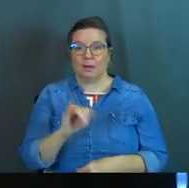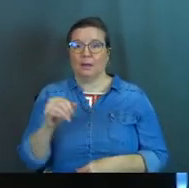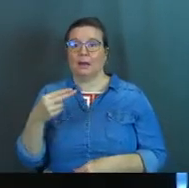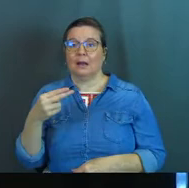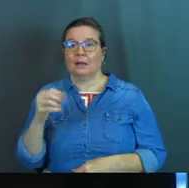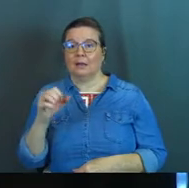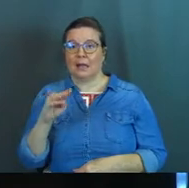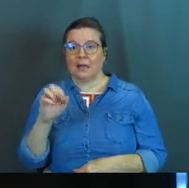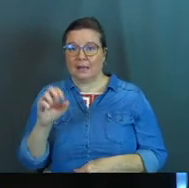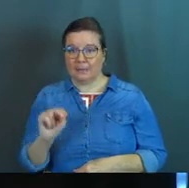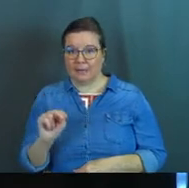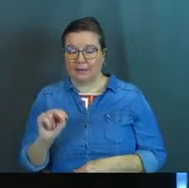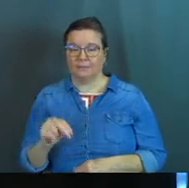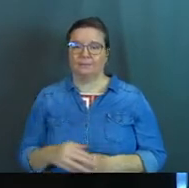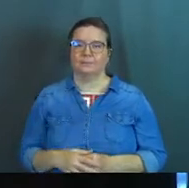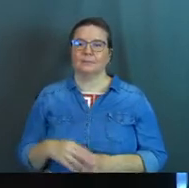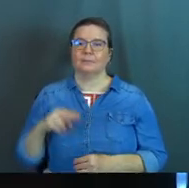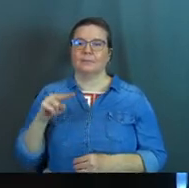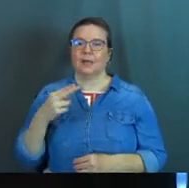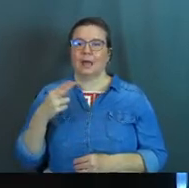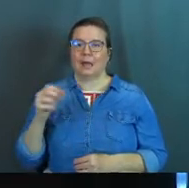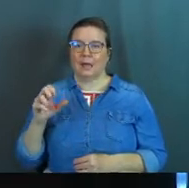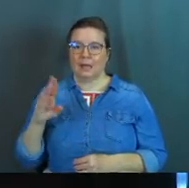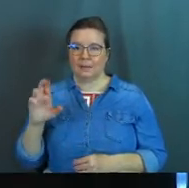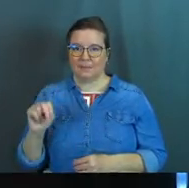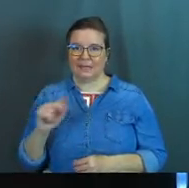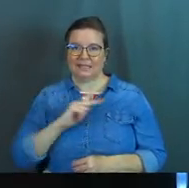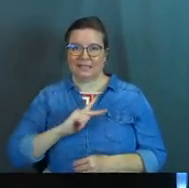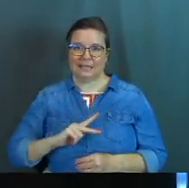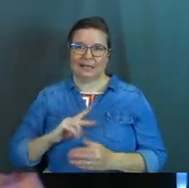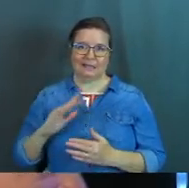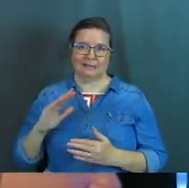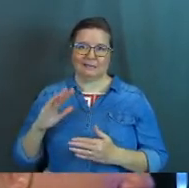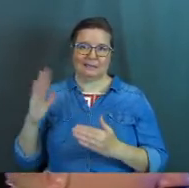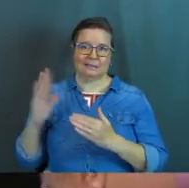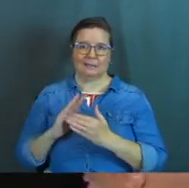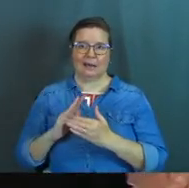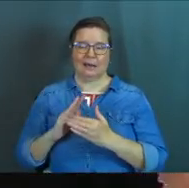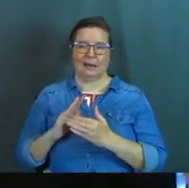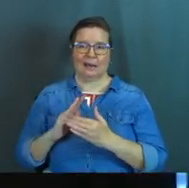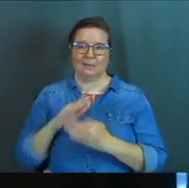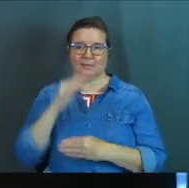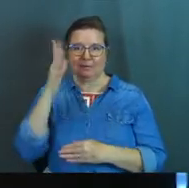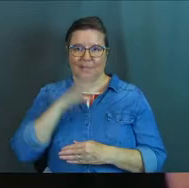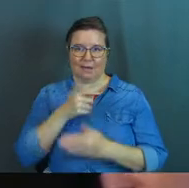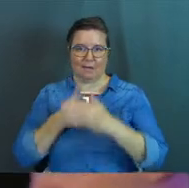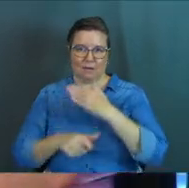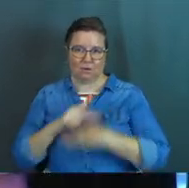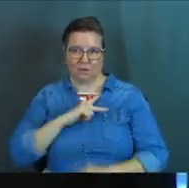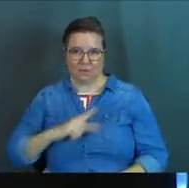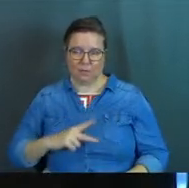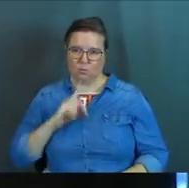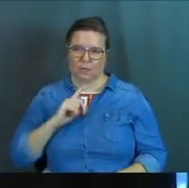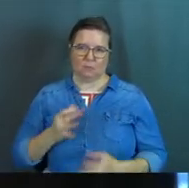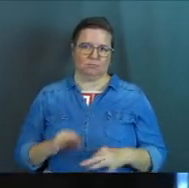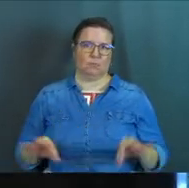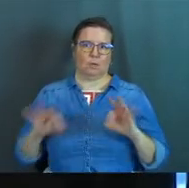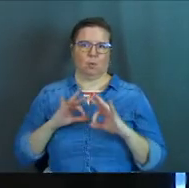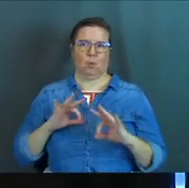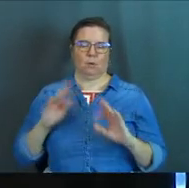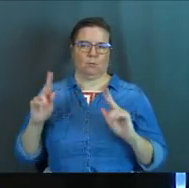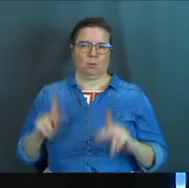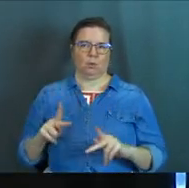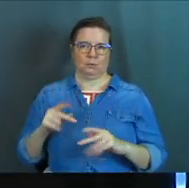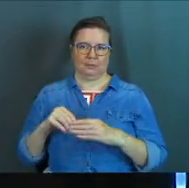and Haman. Haman is the king's number two, his right-hand man, this super important official in the